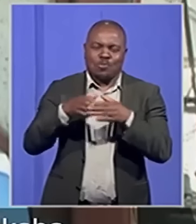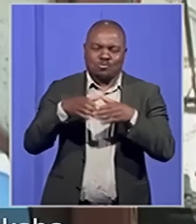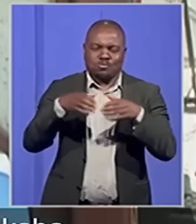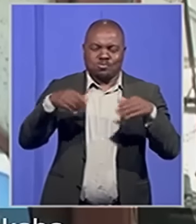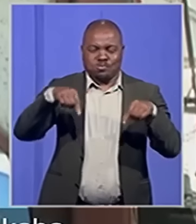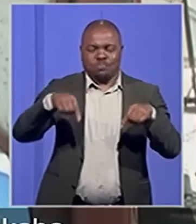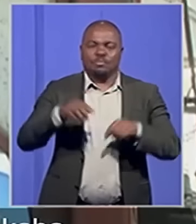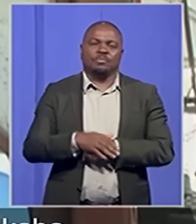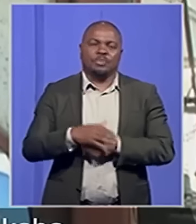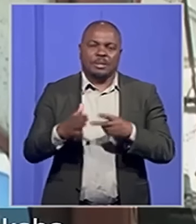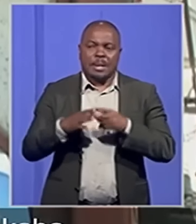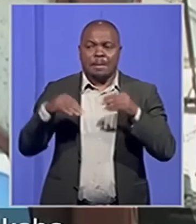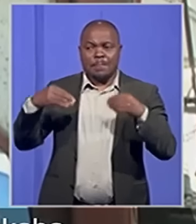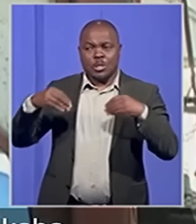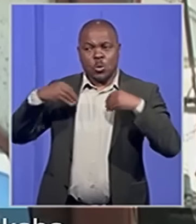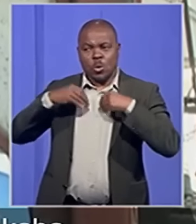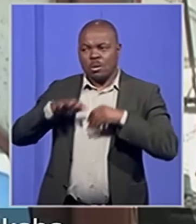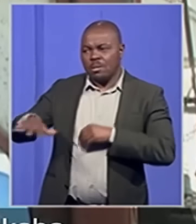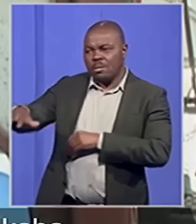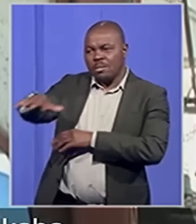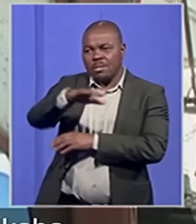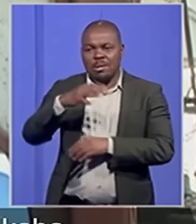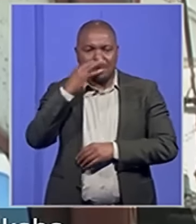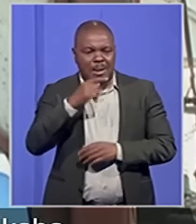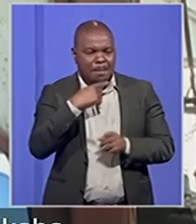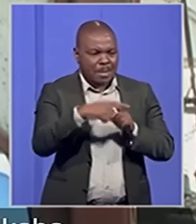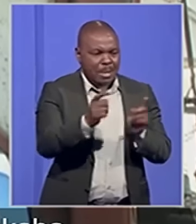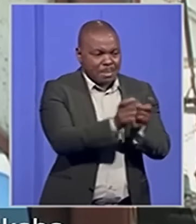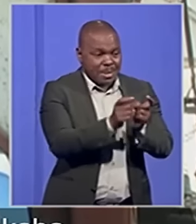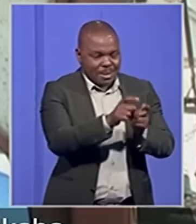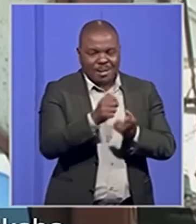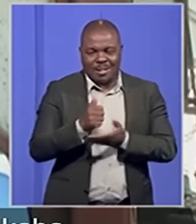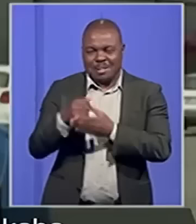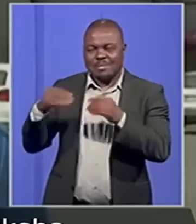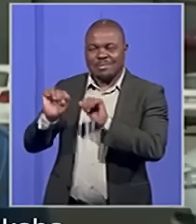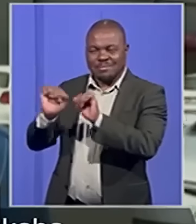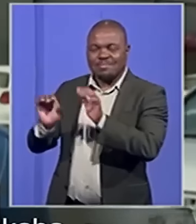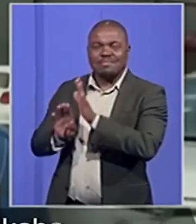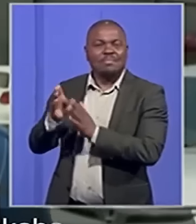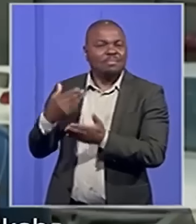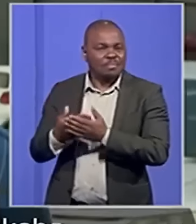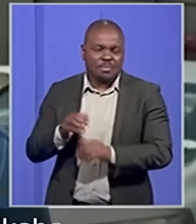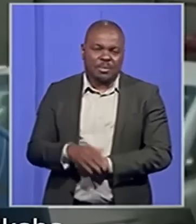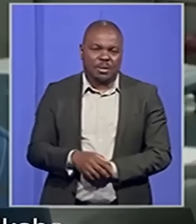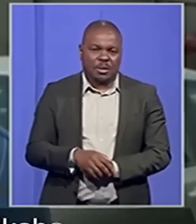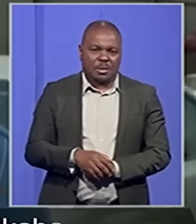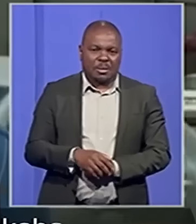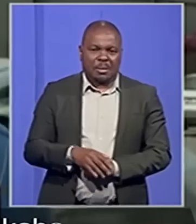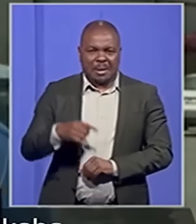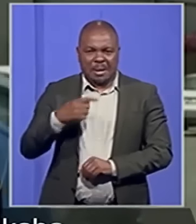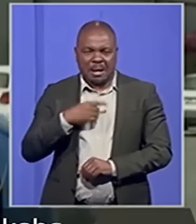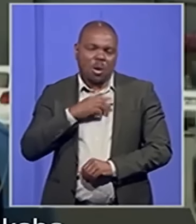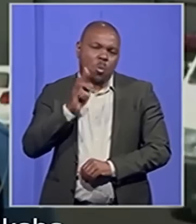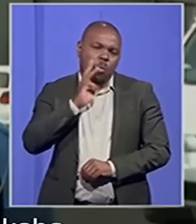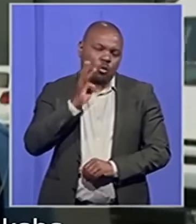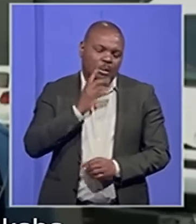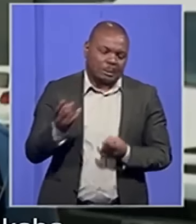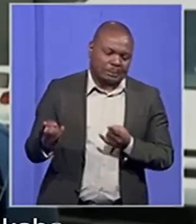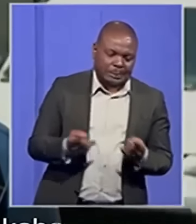selegae. Borakgwebo ba selegae ba re dipapadi tše di tlo ba gola kgwebong tša bona. Nna ke motho le business ke rekiša meetse ke ya ke